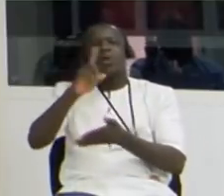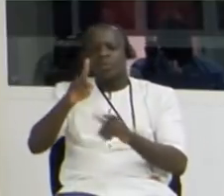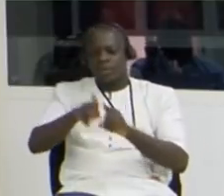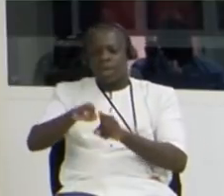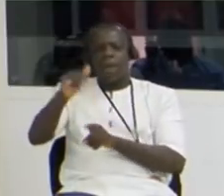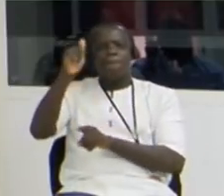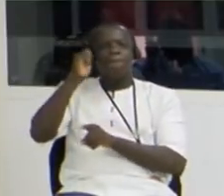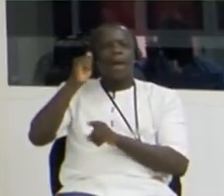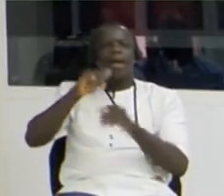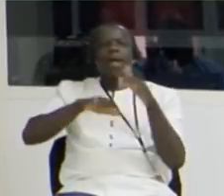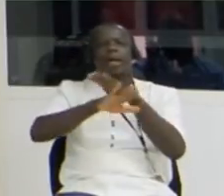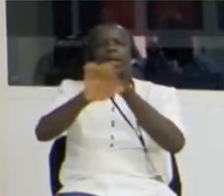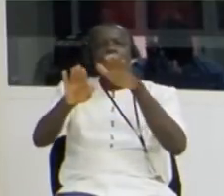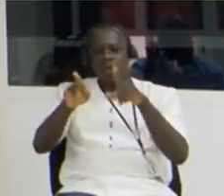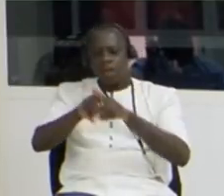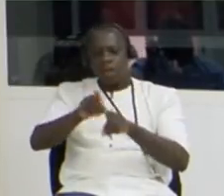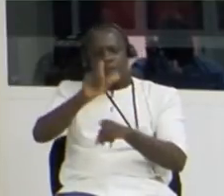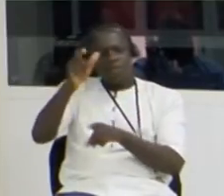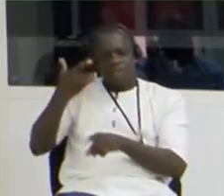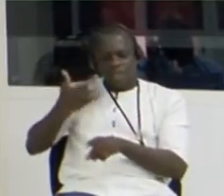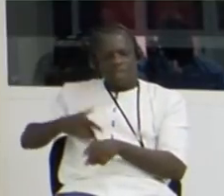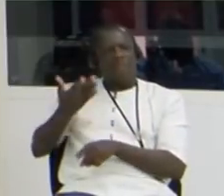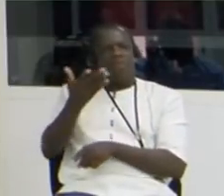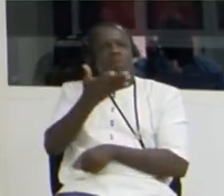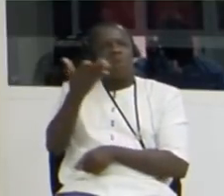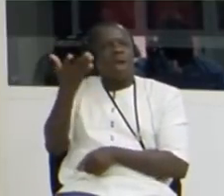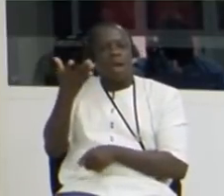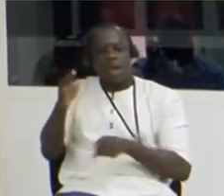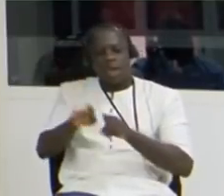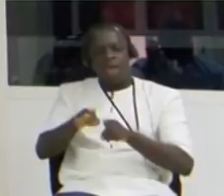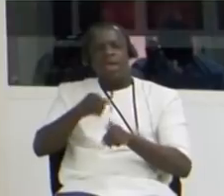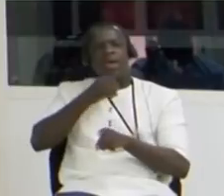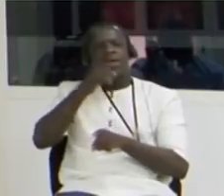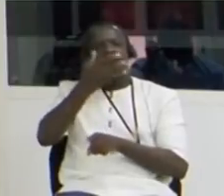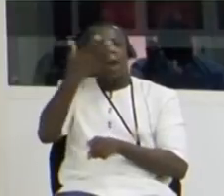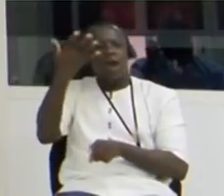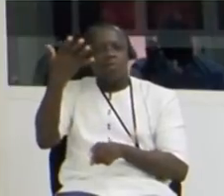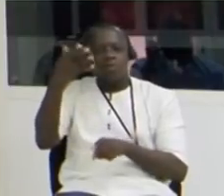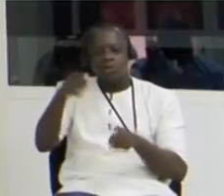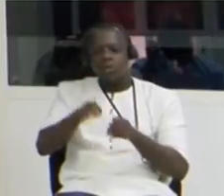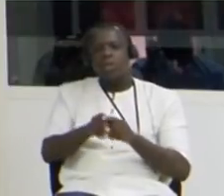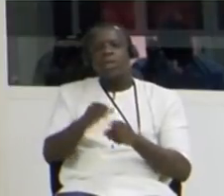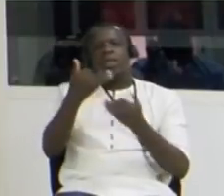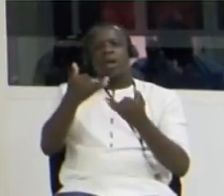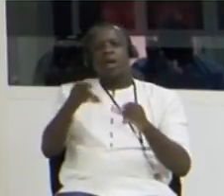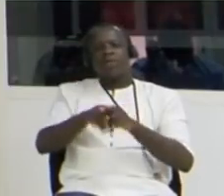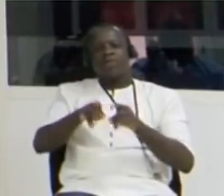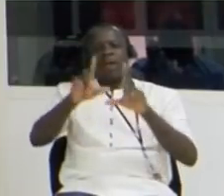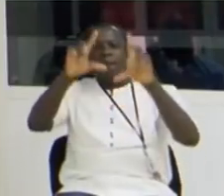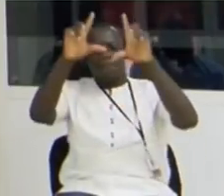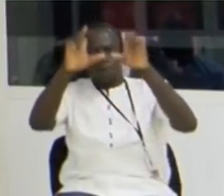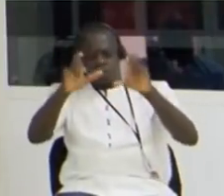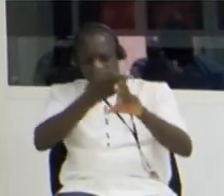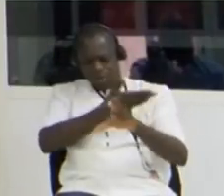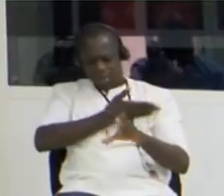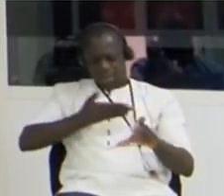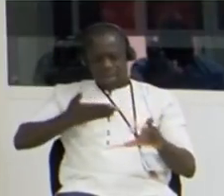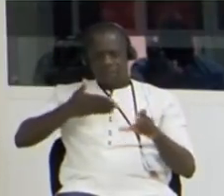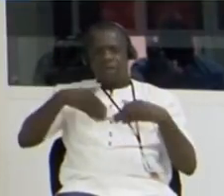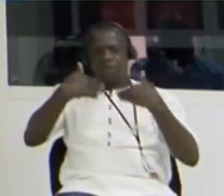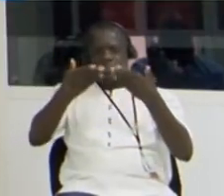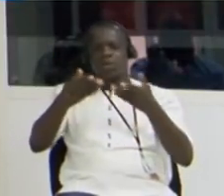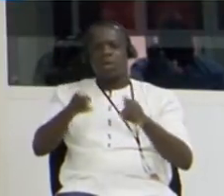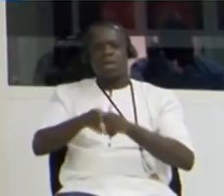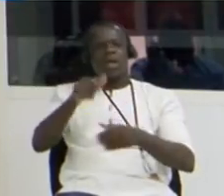the passport size photograph. But I think around 2013, 2014, there